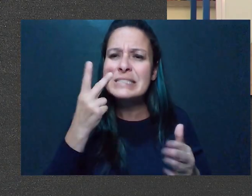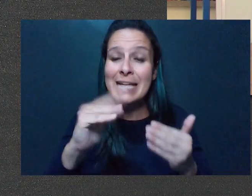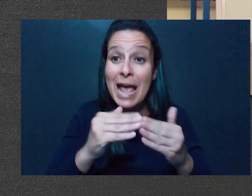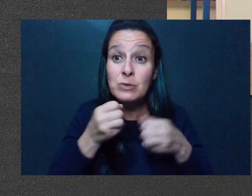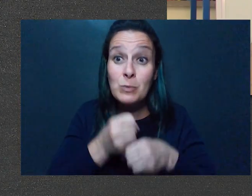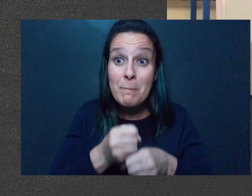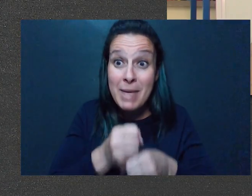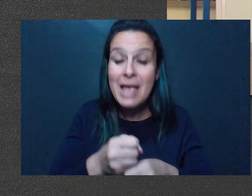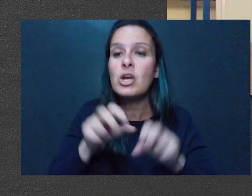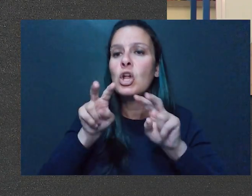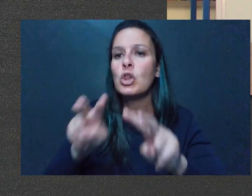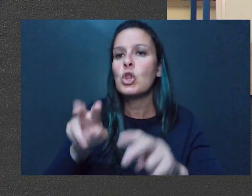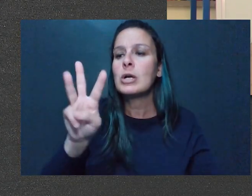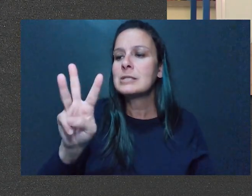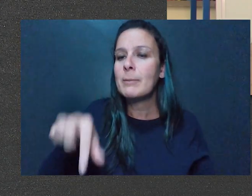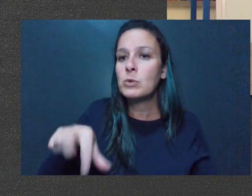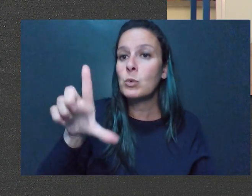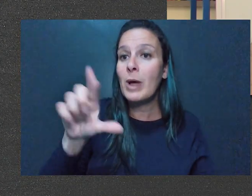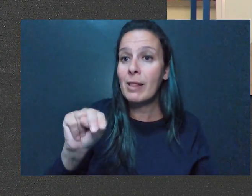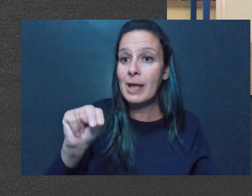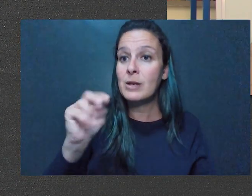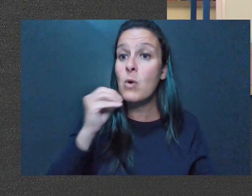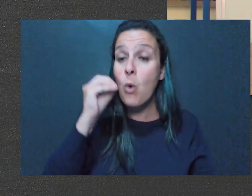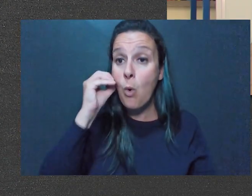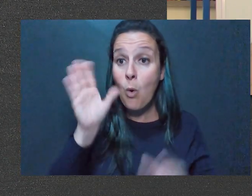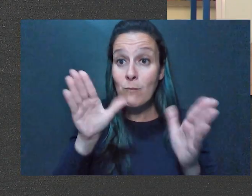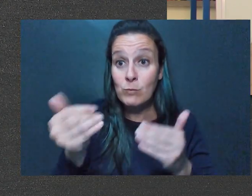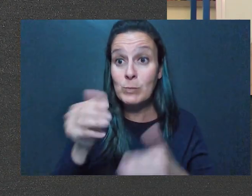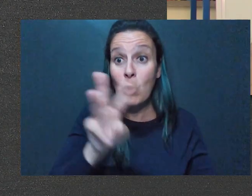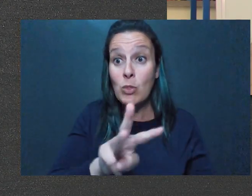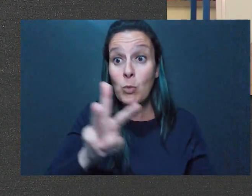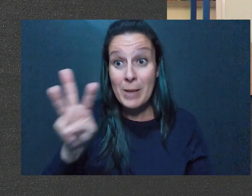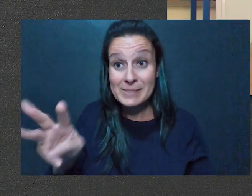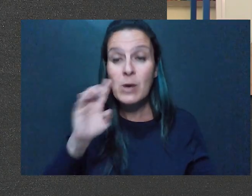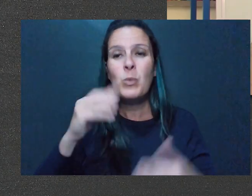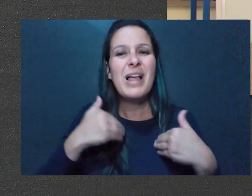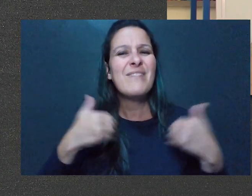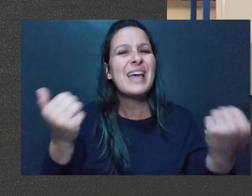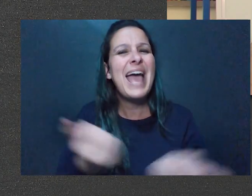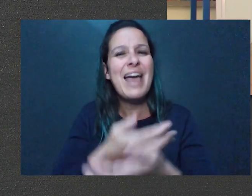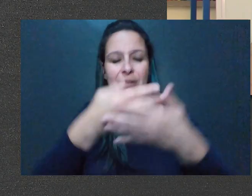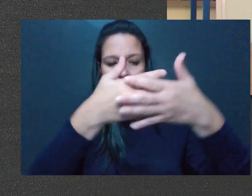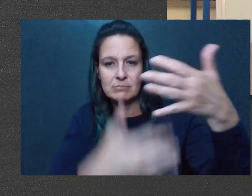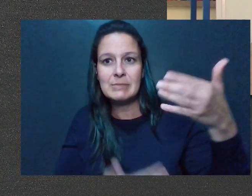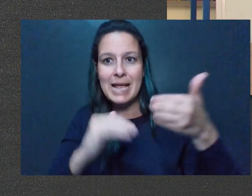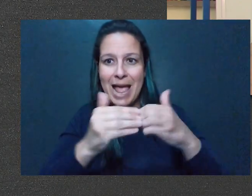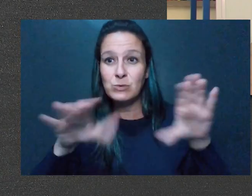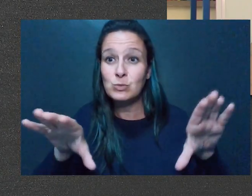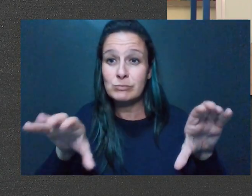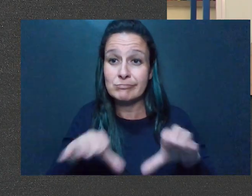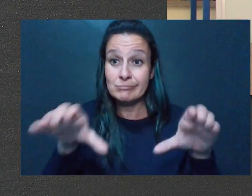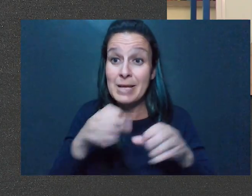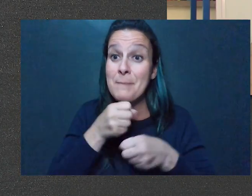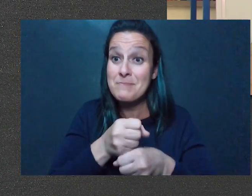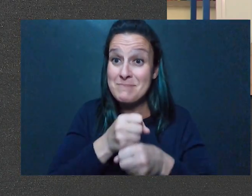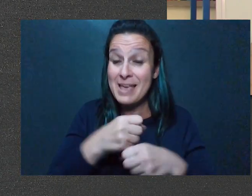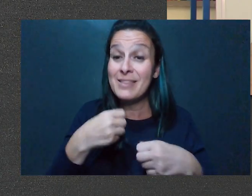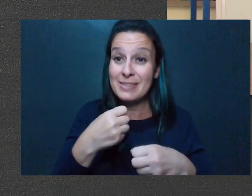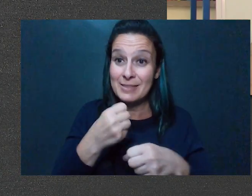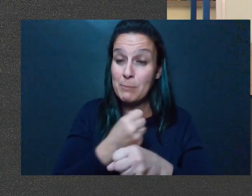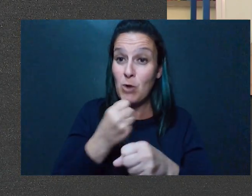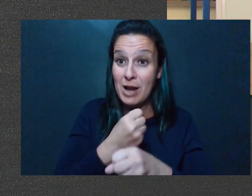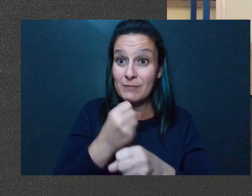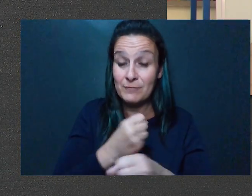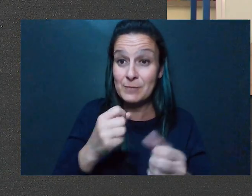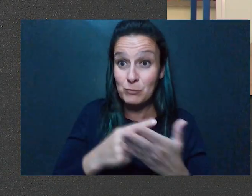on WQLN Homeroom on the website, and it will have all the details of how to make this craft. Okay, are you ready?